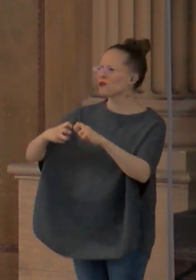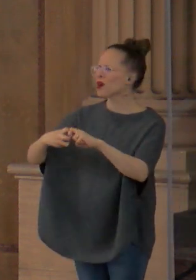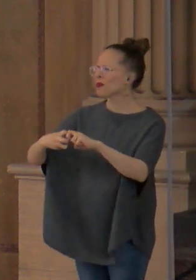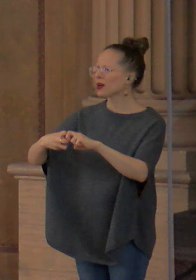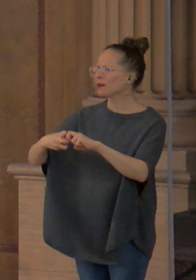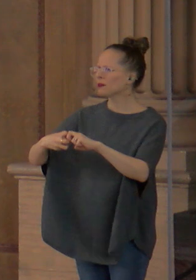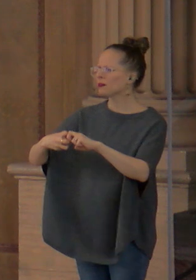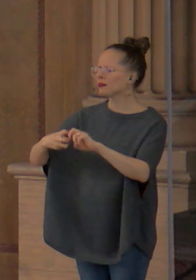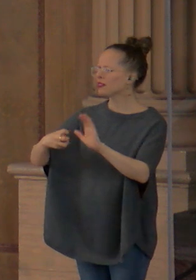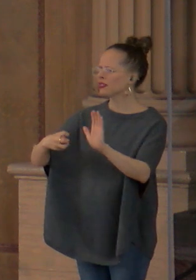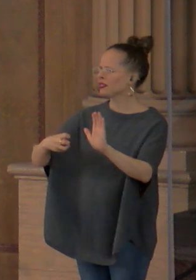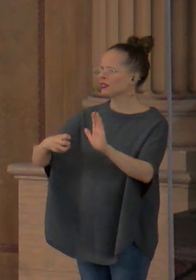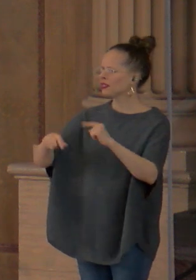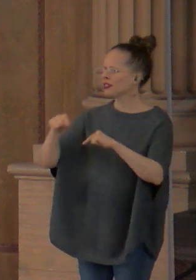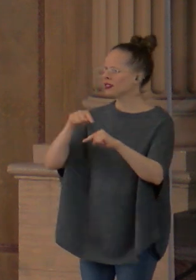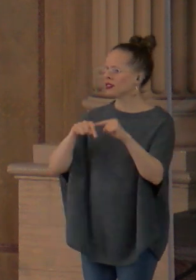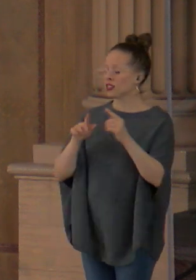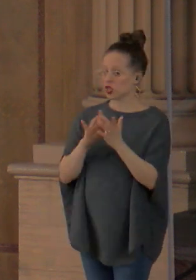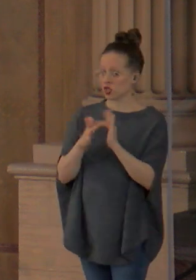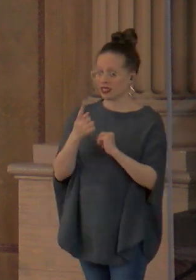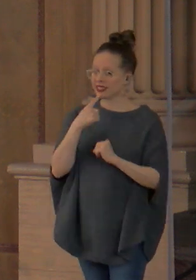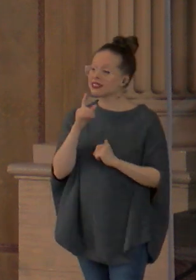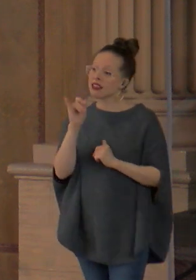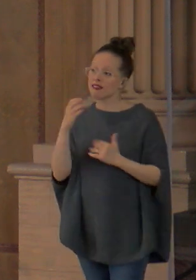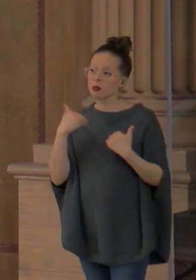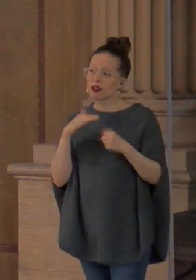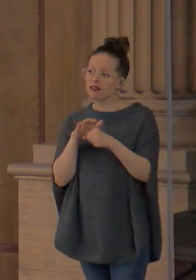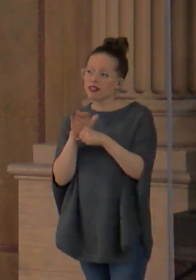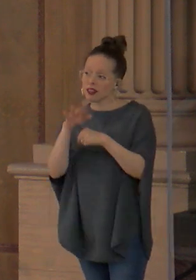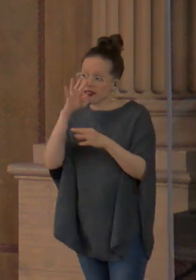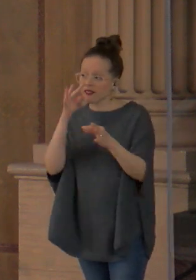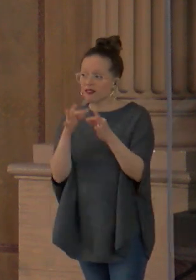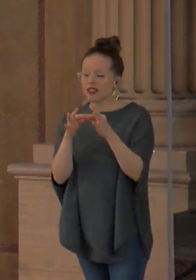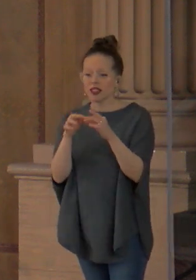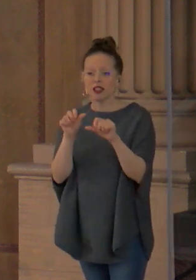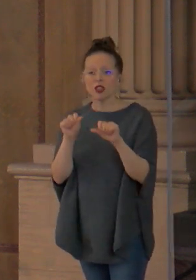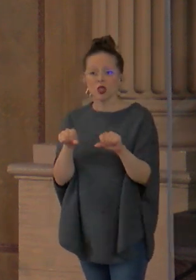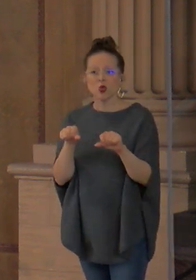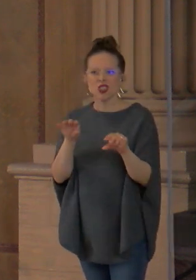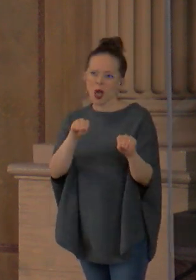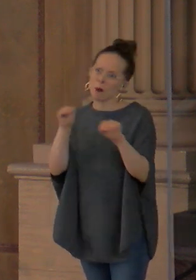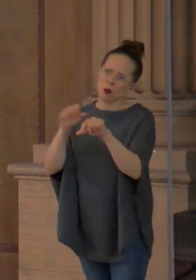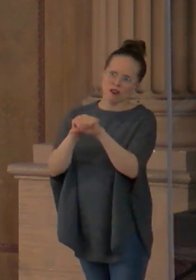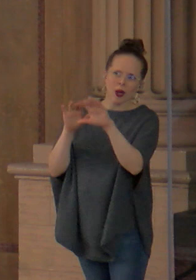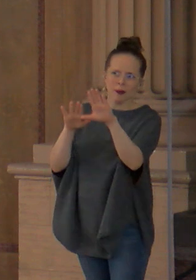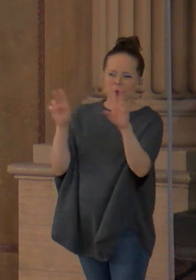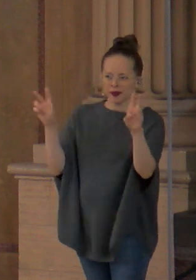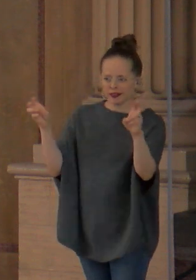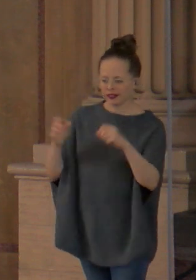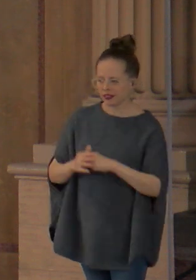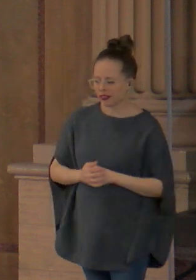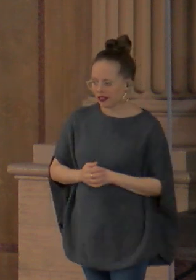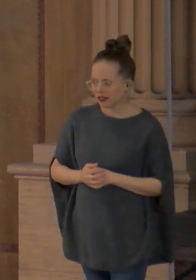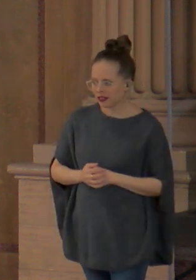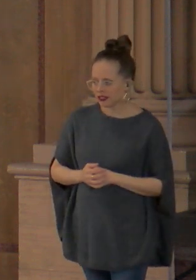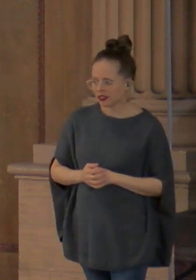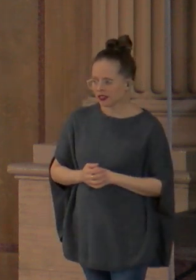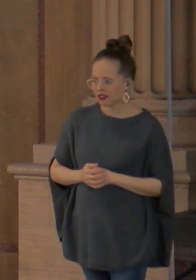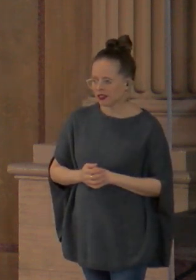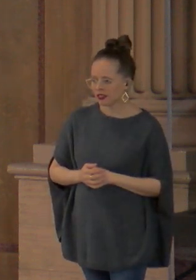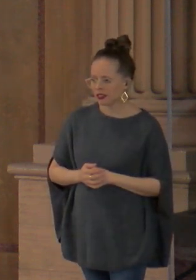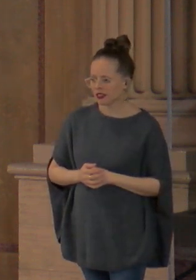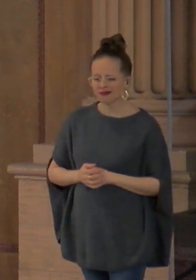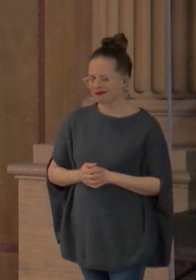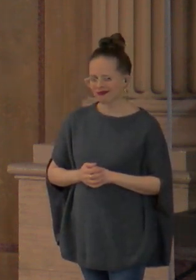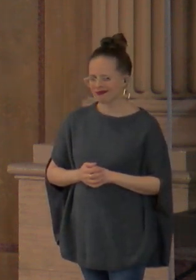But notice here that Jesus doesn't say if you have enough faith that you can move mountains in general. He also isn't saying that if you have enough faith, then that